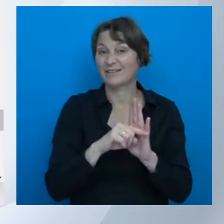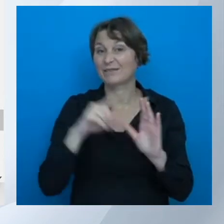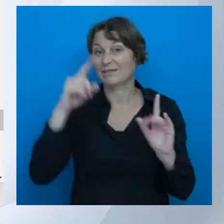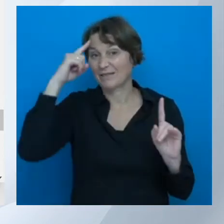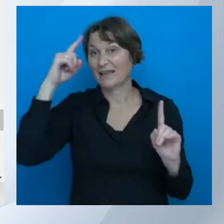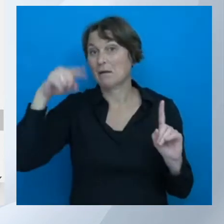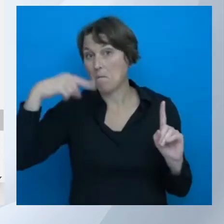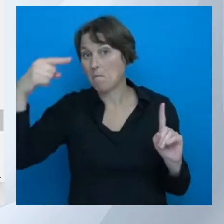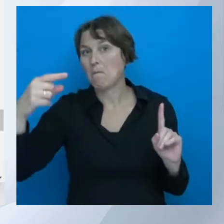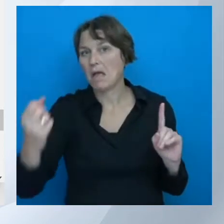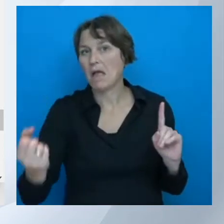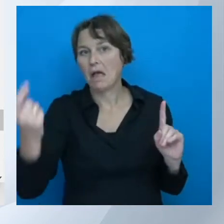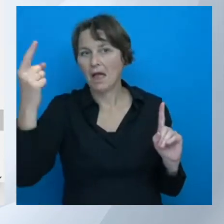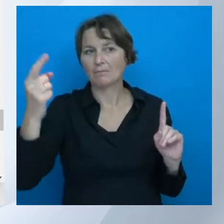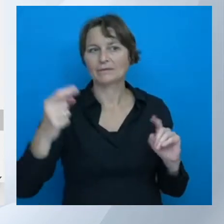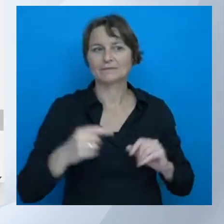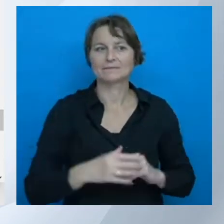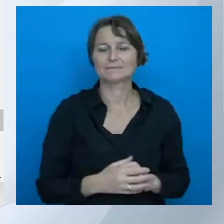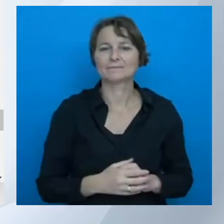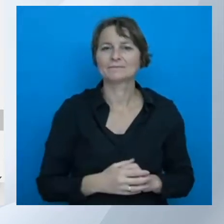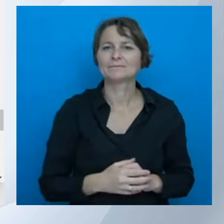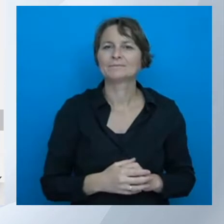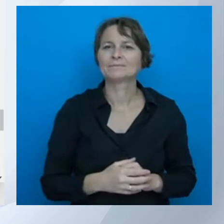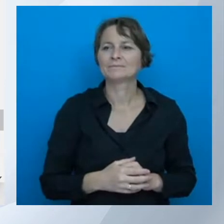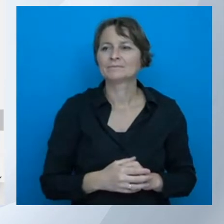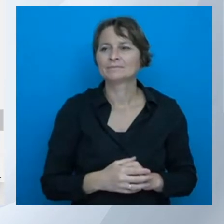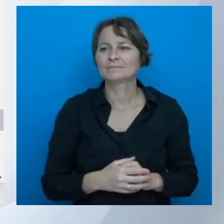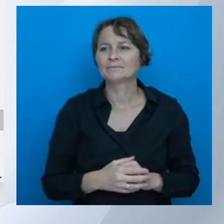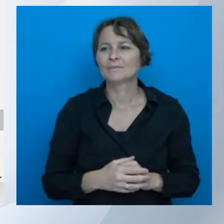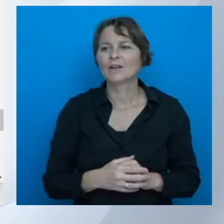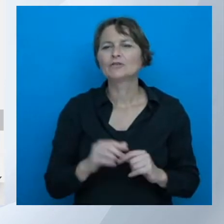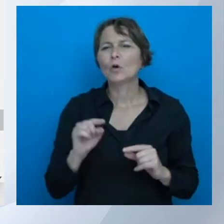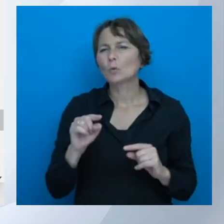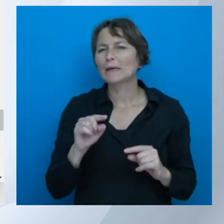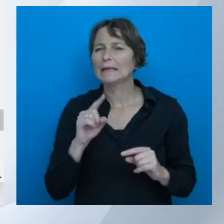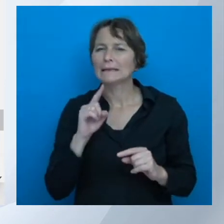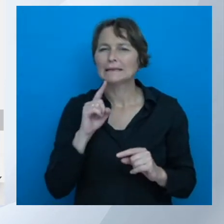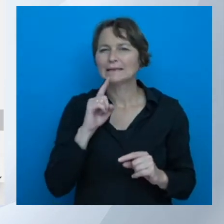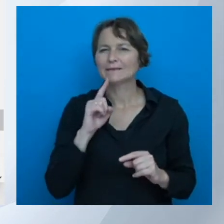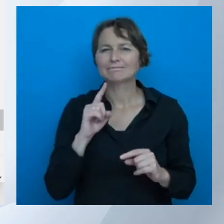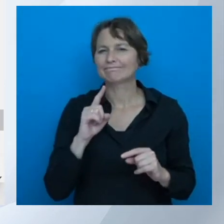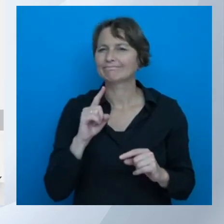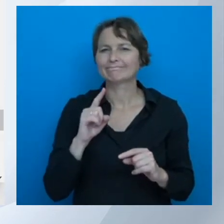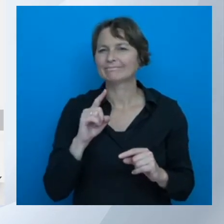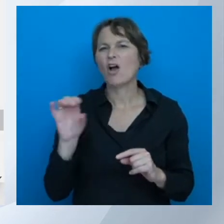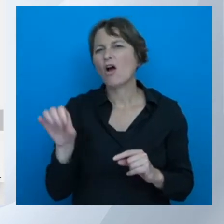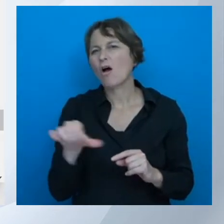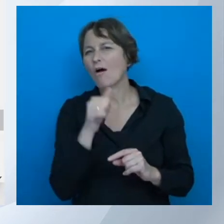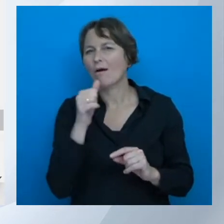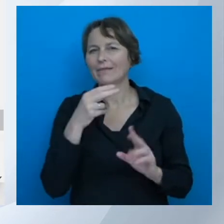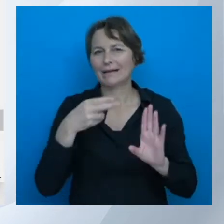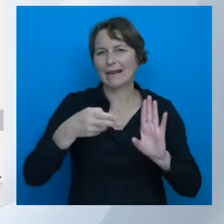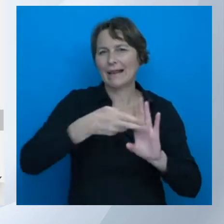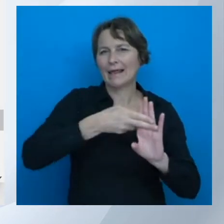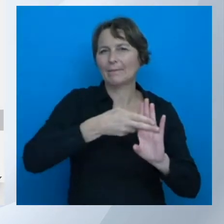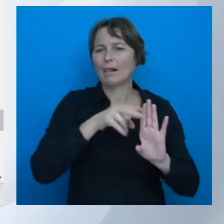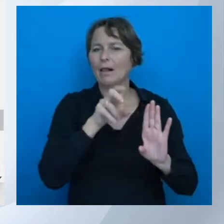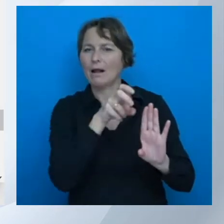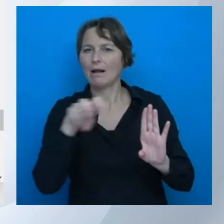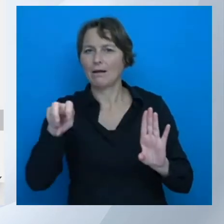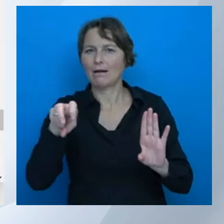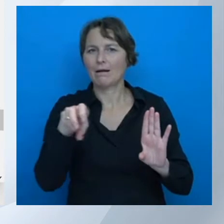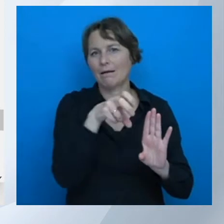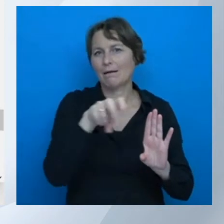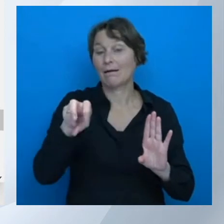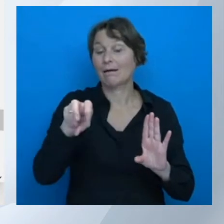on the prediction, but it is leaning the decision towards another other label. So you can generate